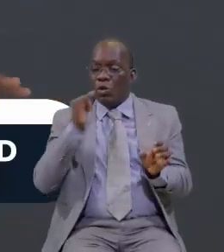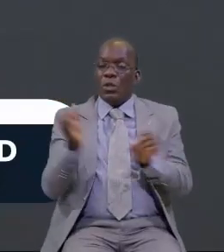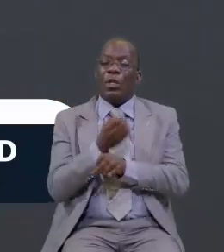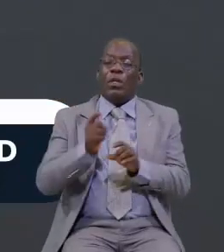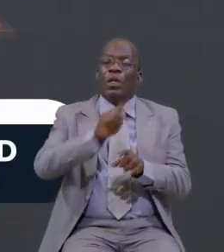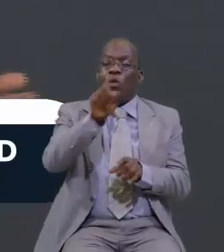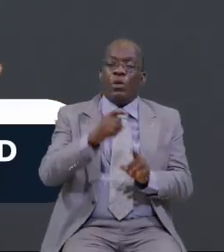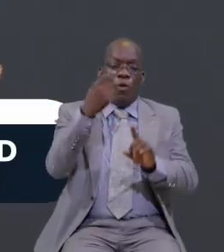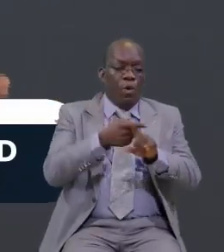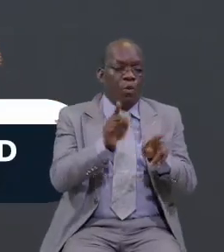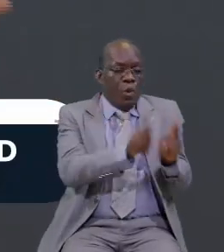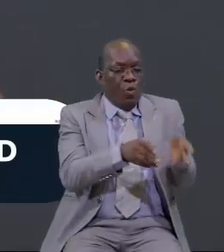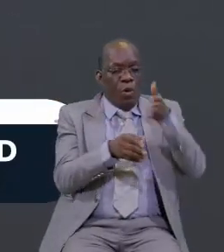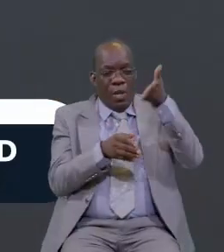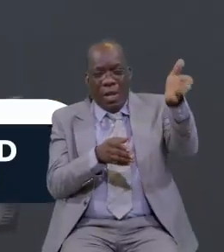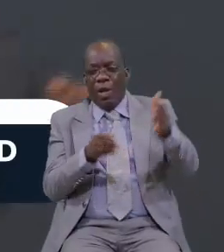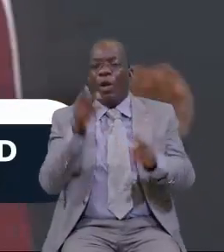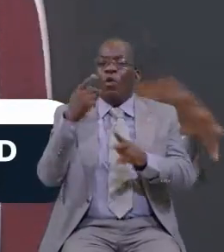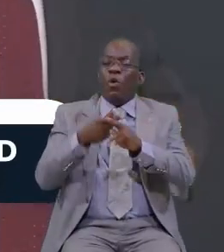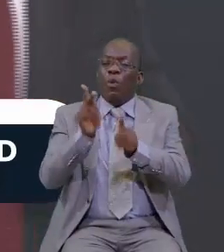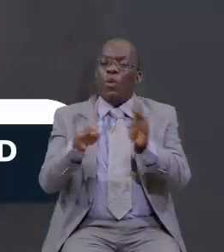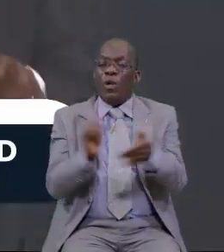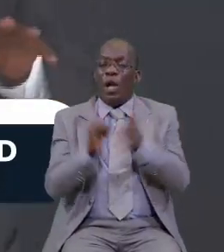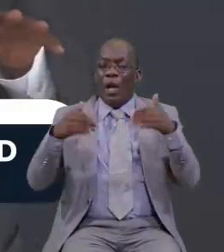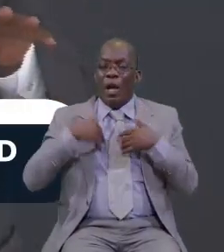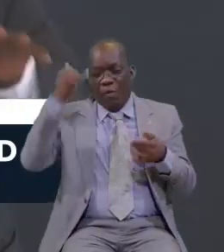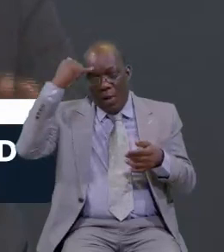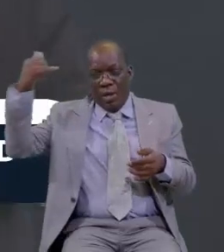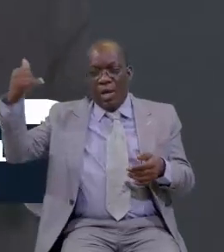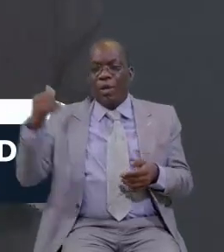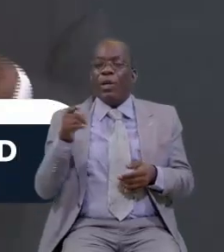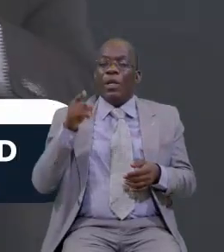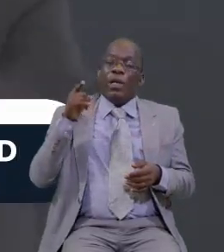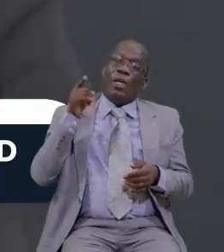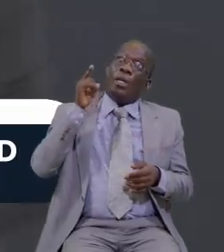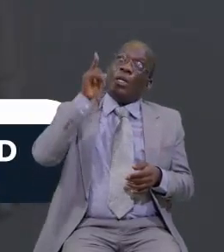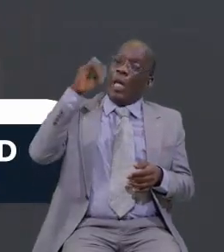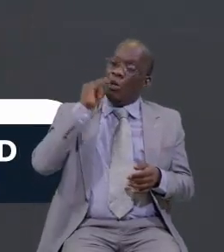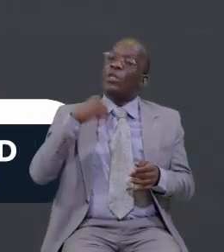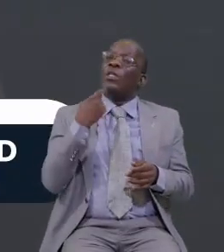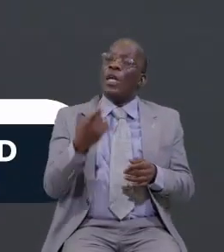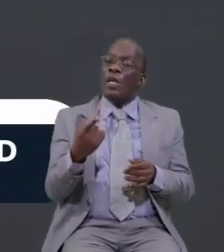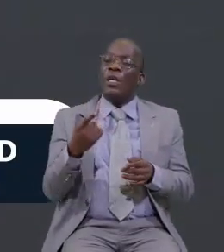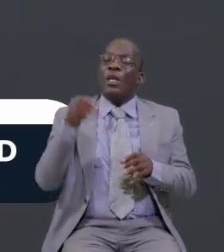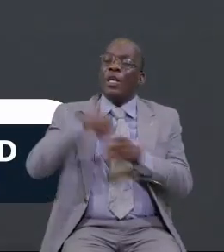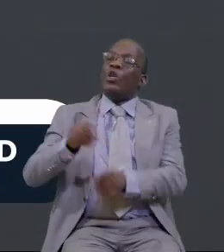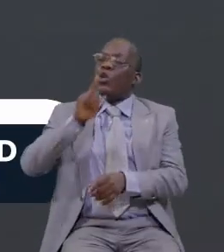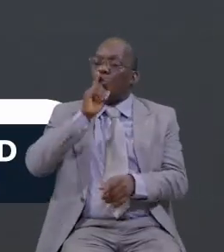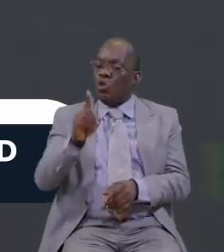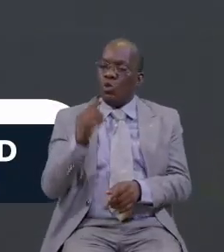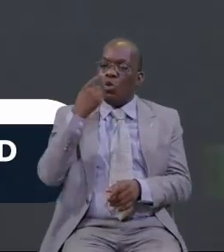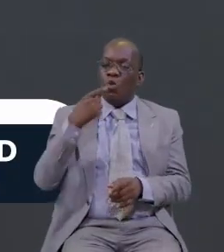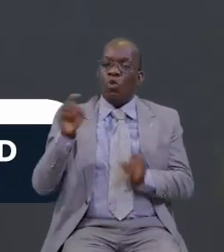people that have opinions and ideas. He's saying, in reality, who do you say that I